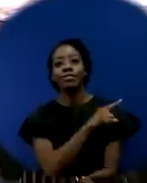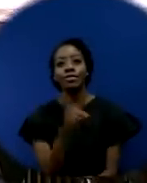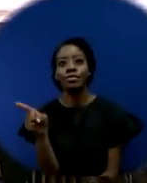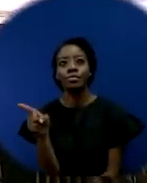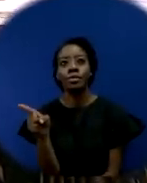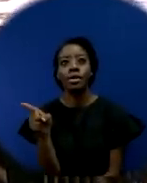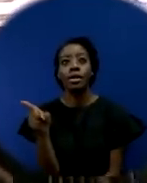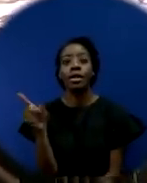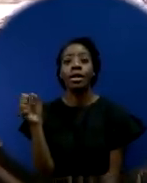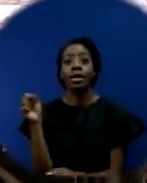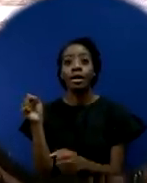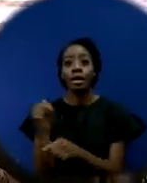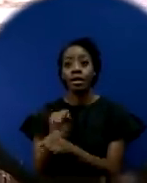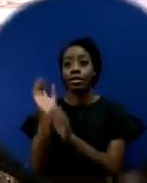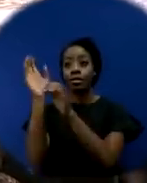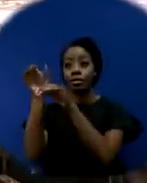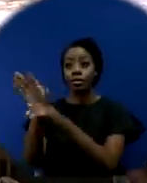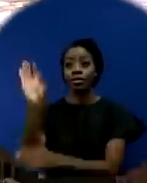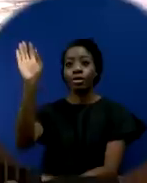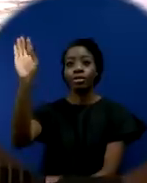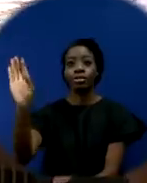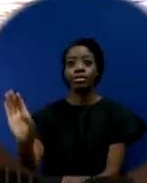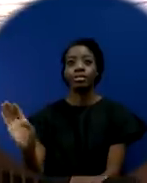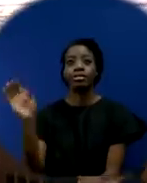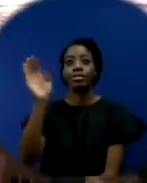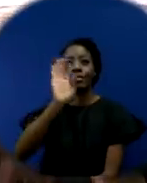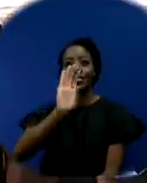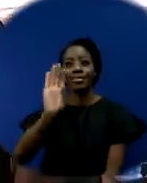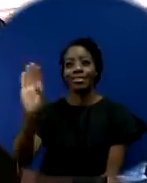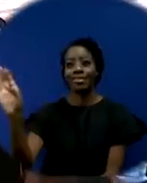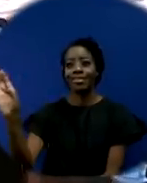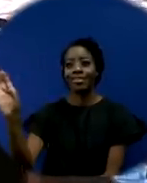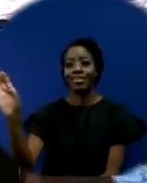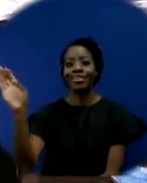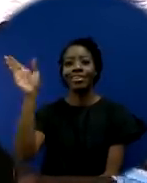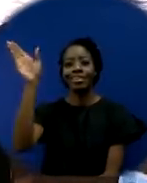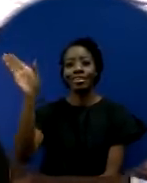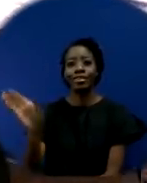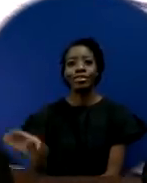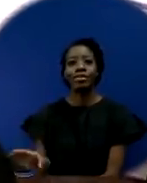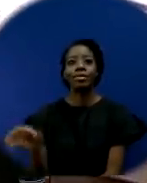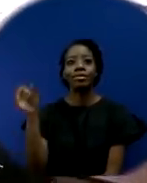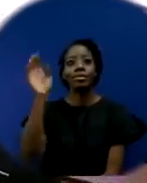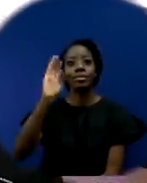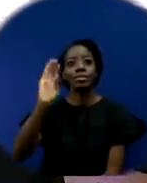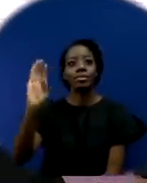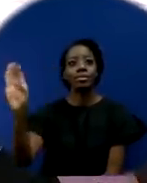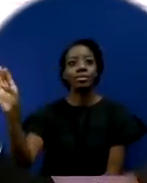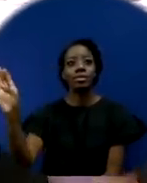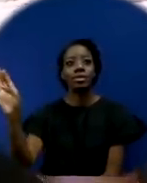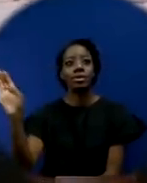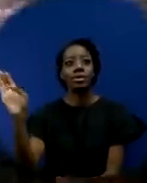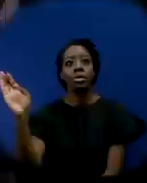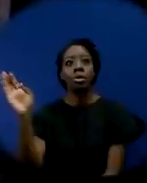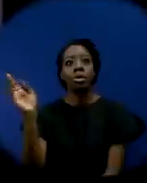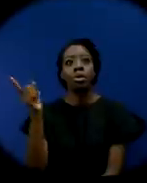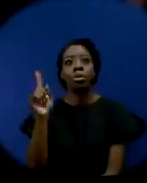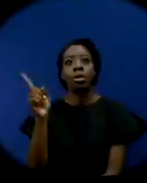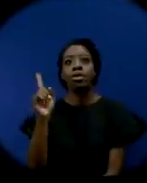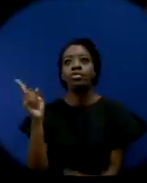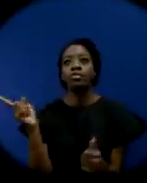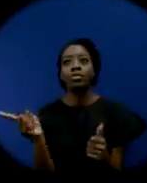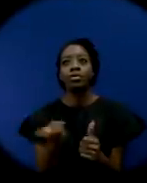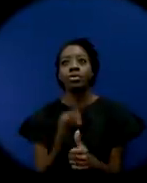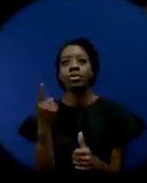At the cross. At the cross. We're still coming. At the cross. Where I first saw the light. Where